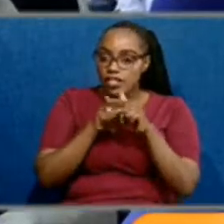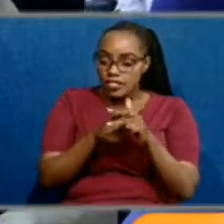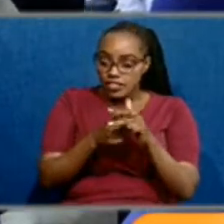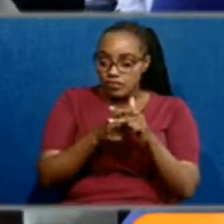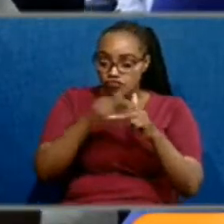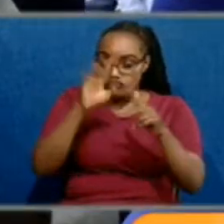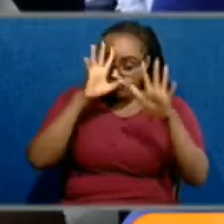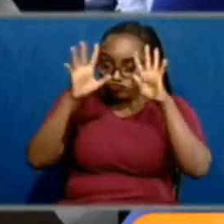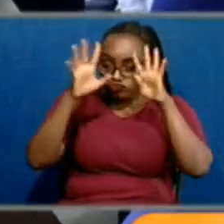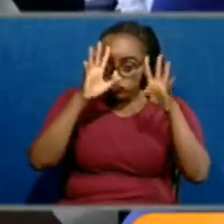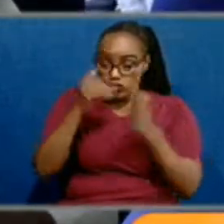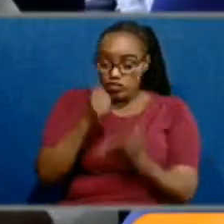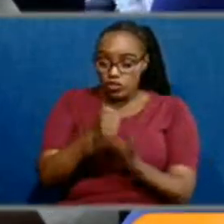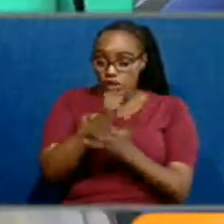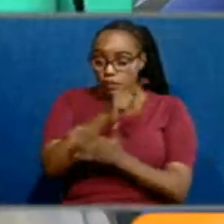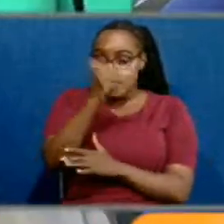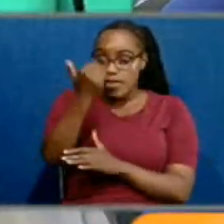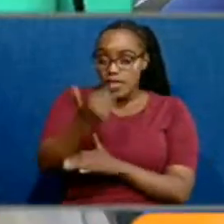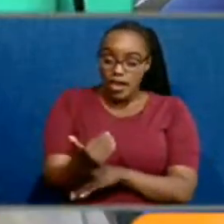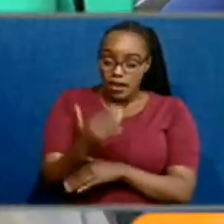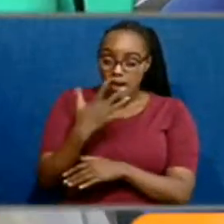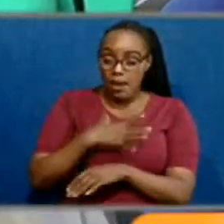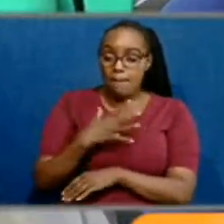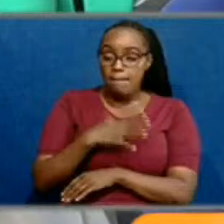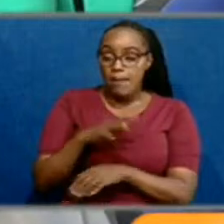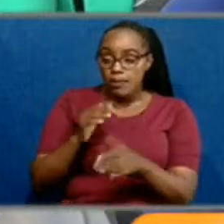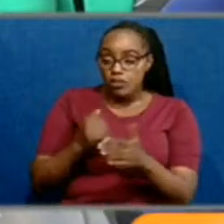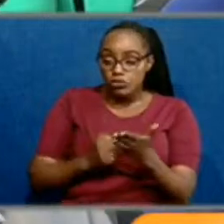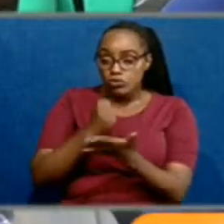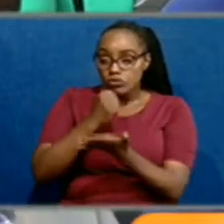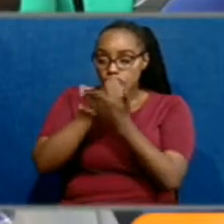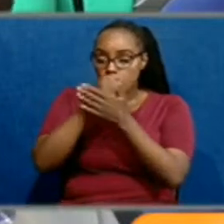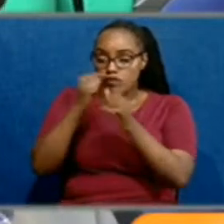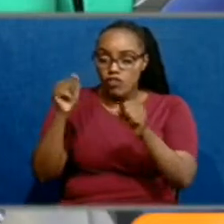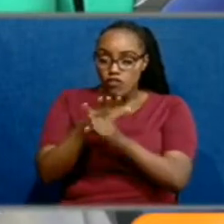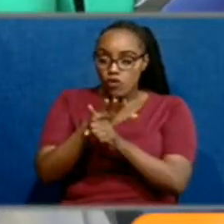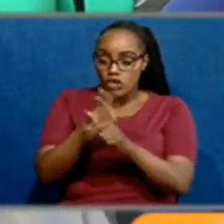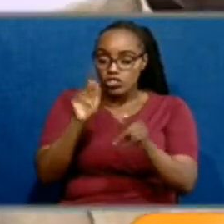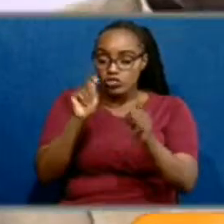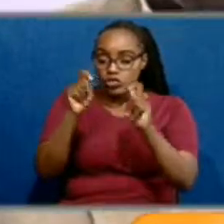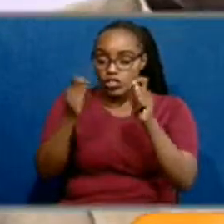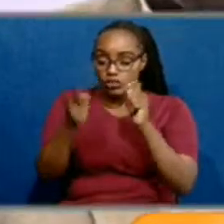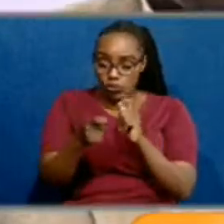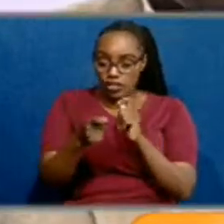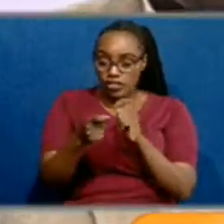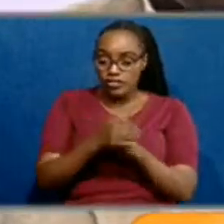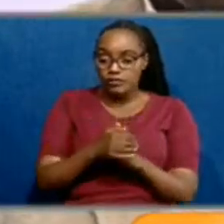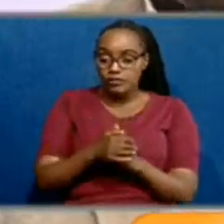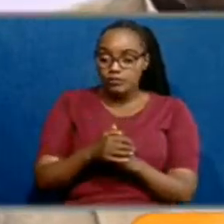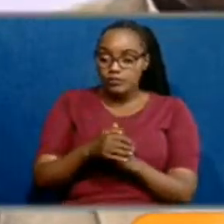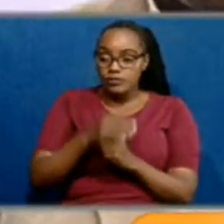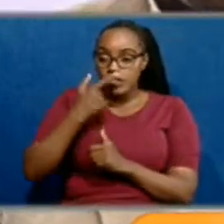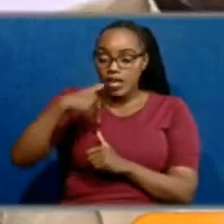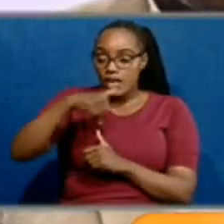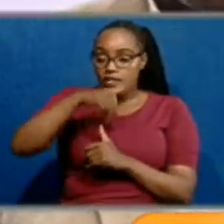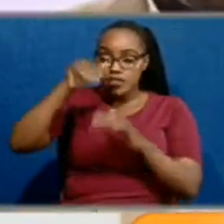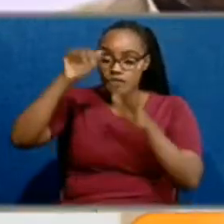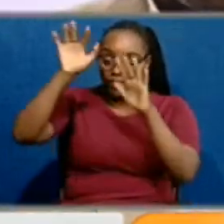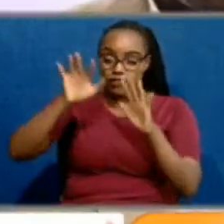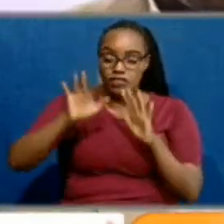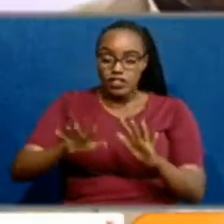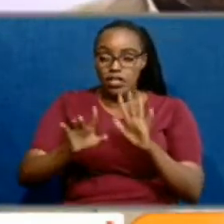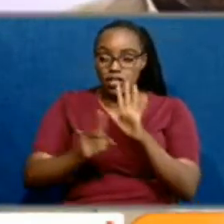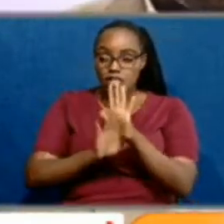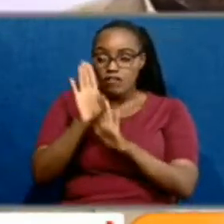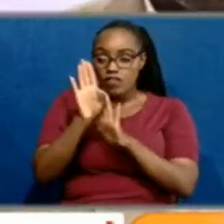aims to help young engineers transition into fully licensed professionals. These fields are very important in the development of